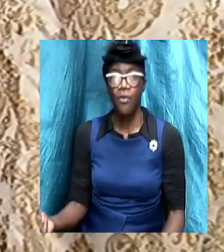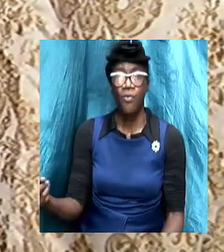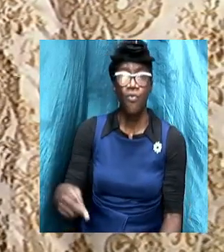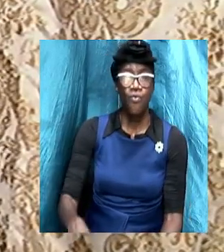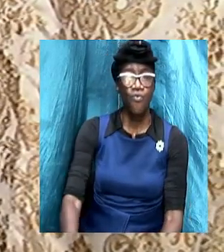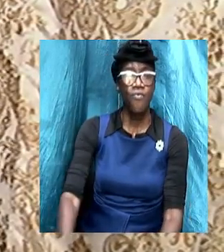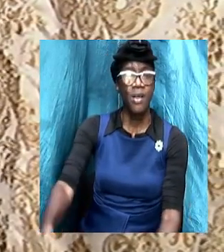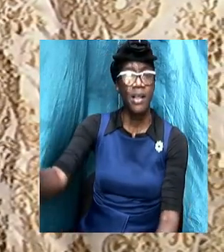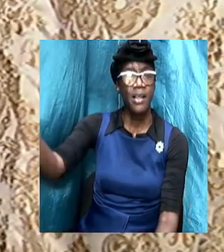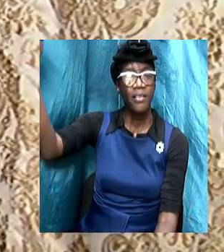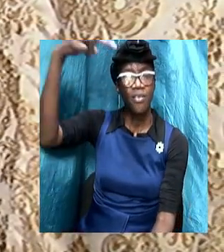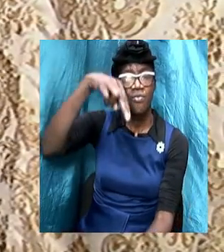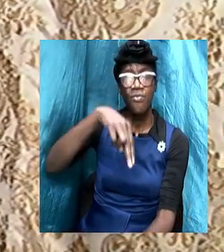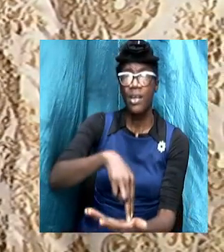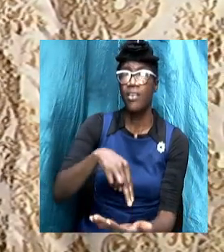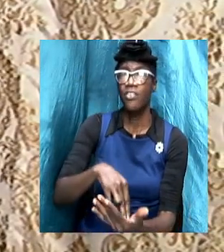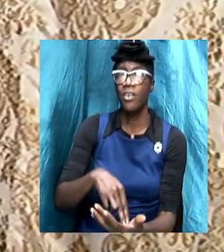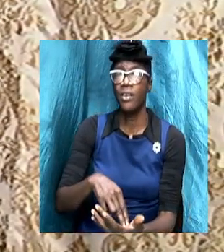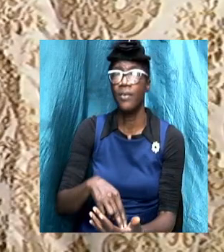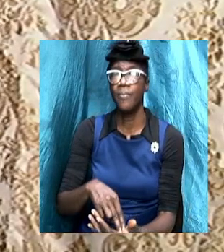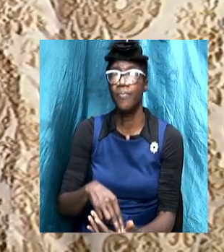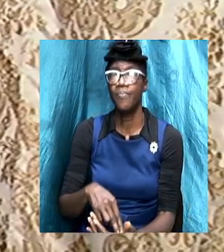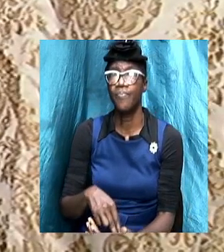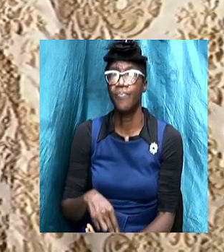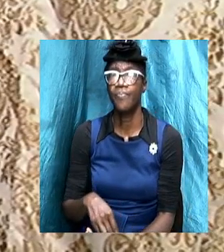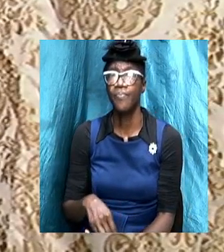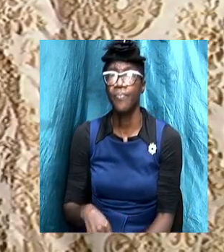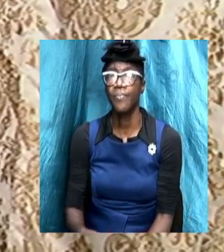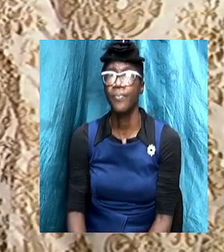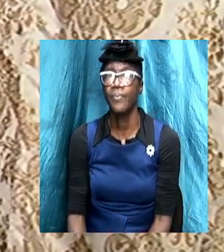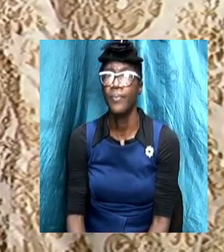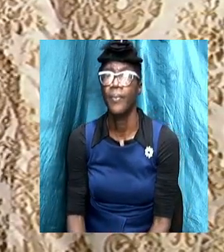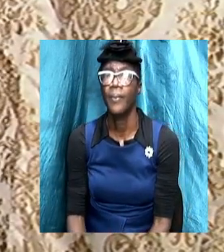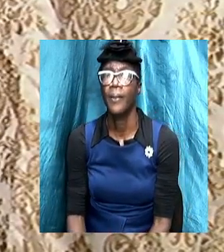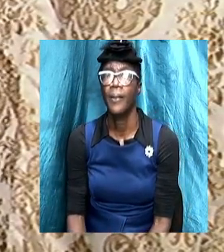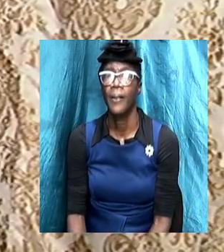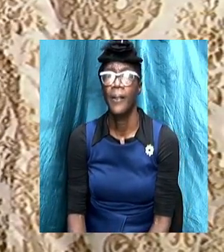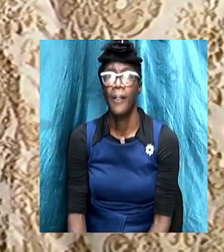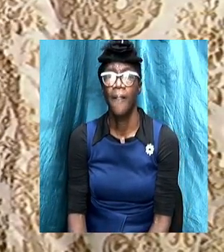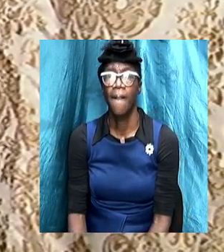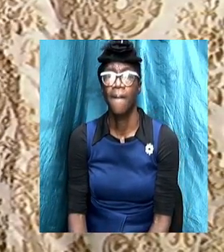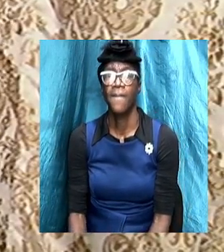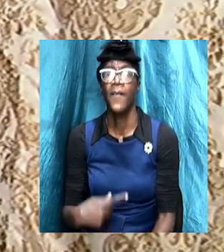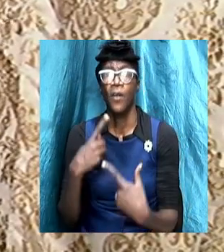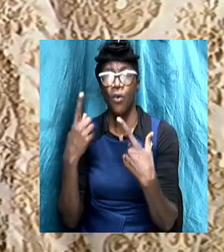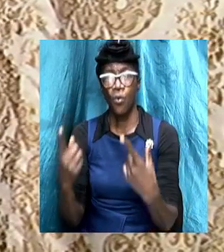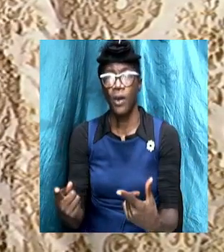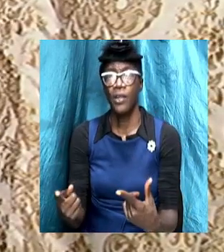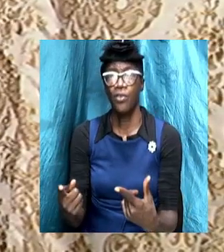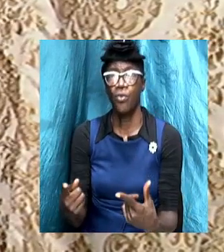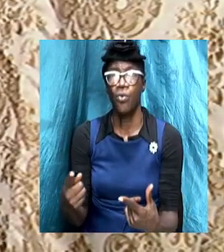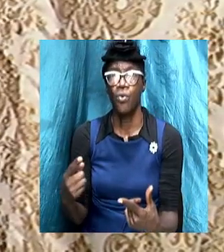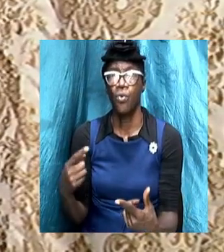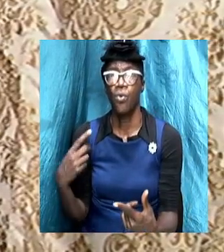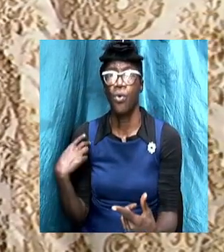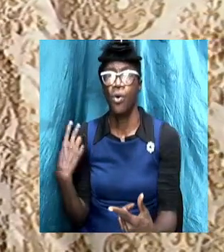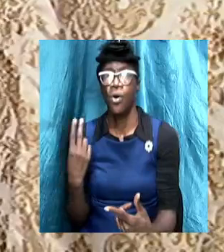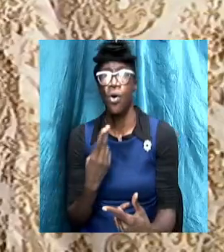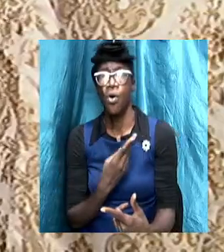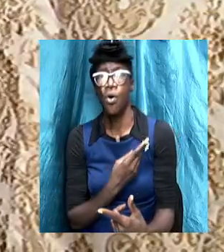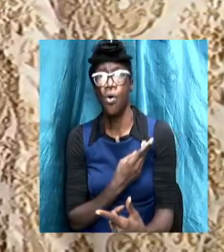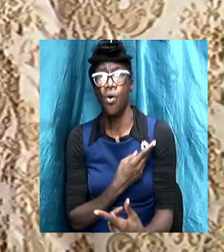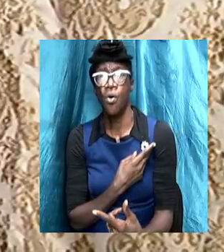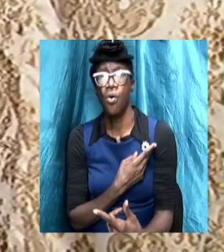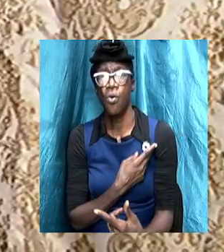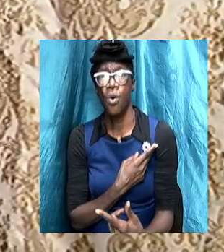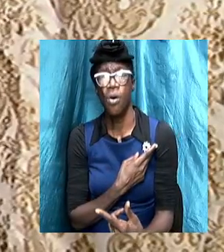of Christ initiated. So, we're going back to our heritage to look at some of the things that we need